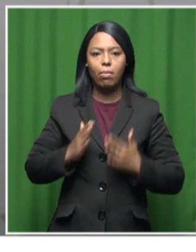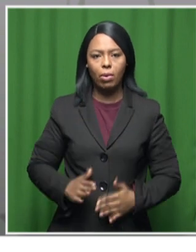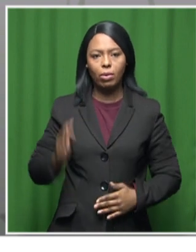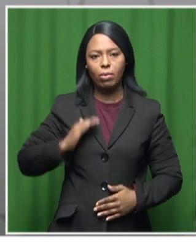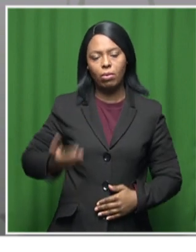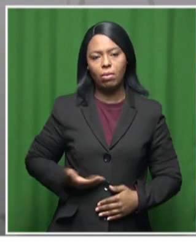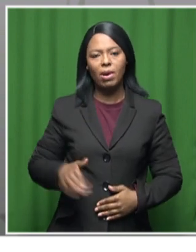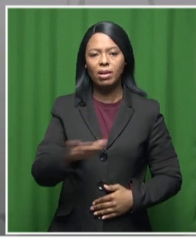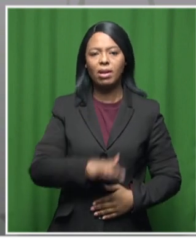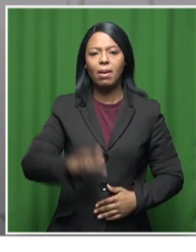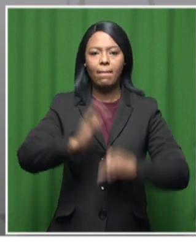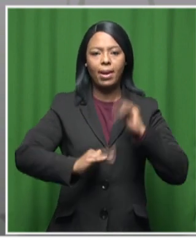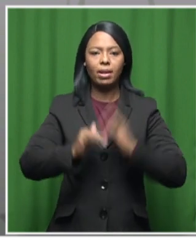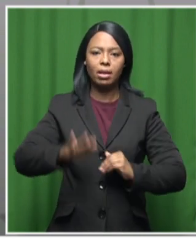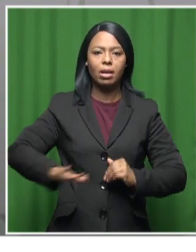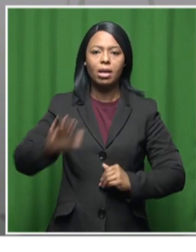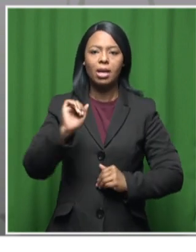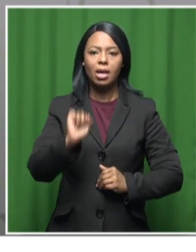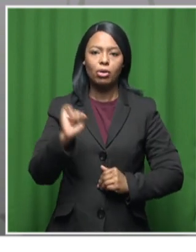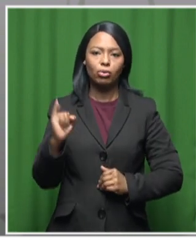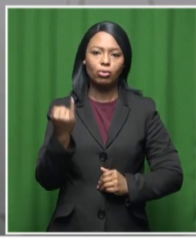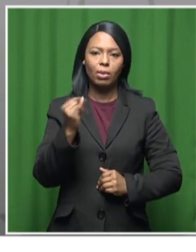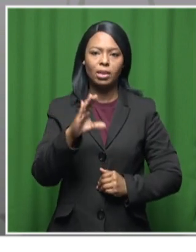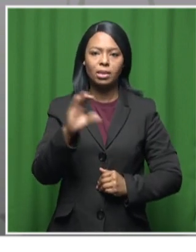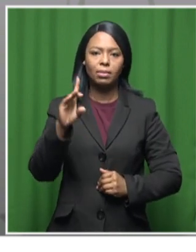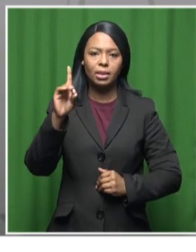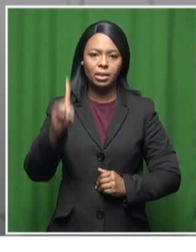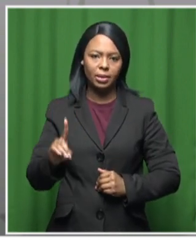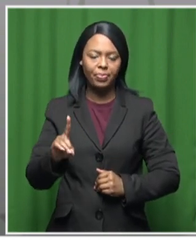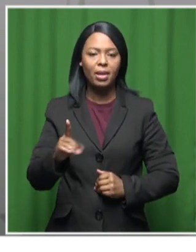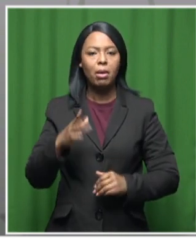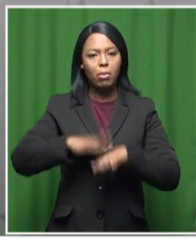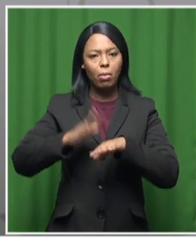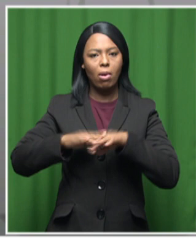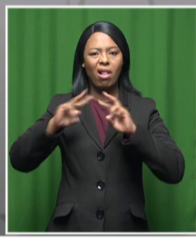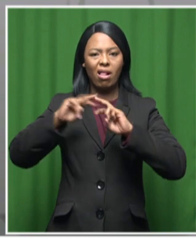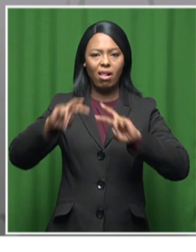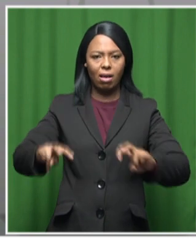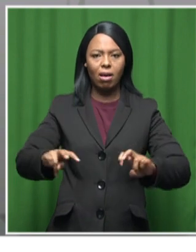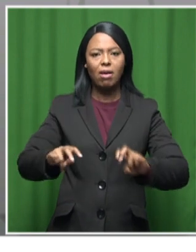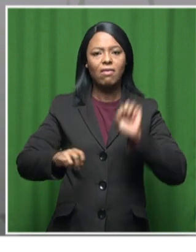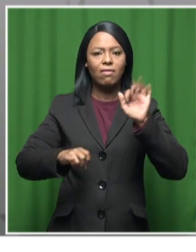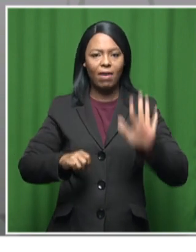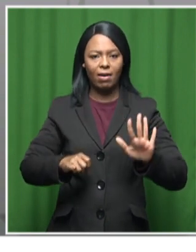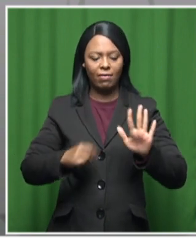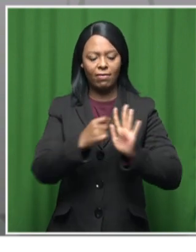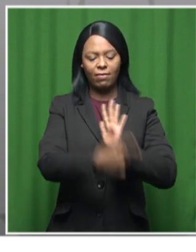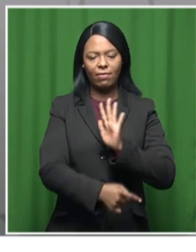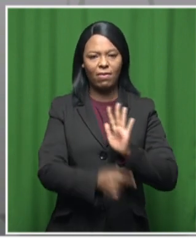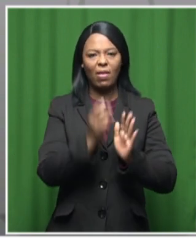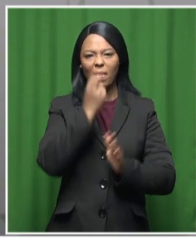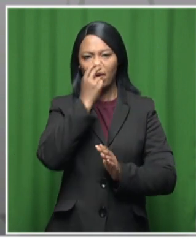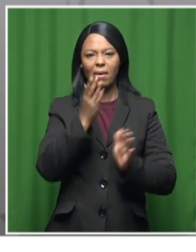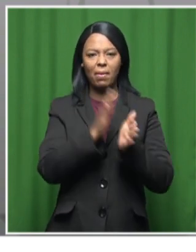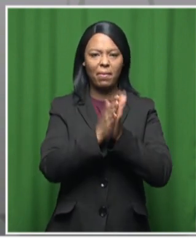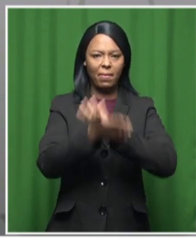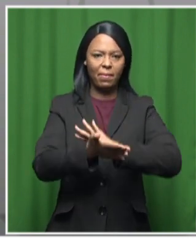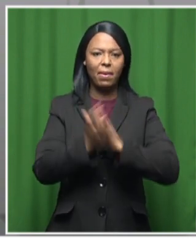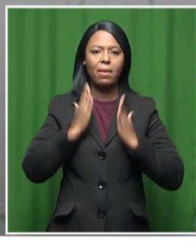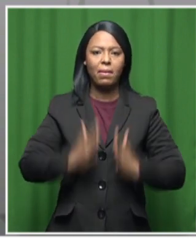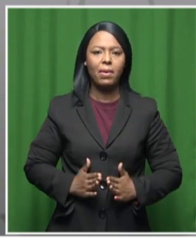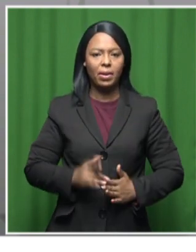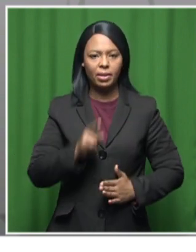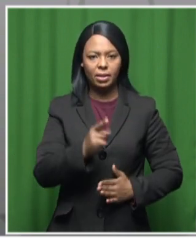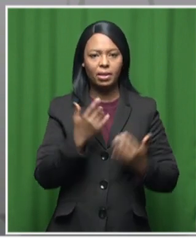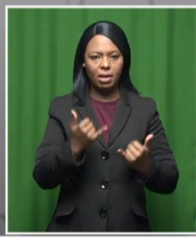discovered in a building in the Johannesburg CBD. And upon further investigation, 5 more decomposed bodies were discovered. The